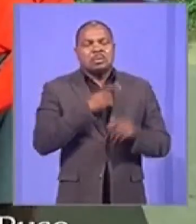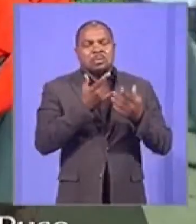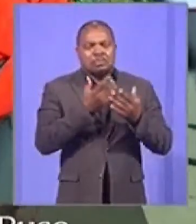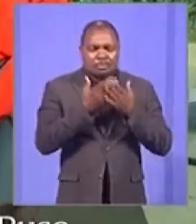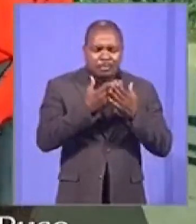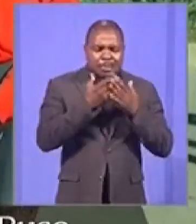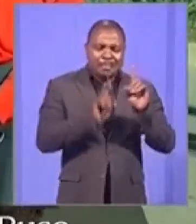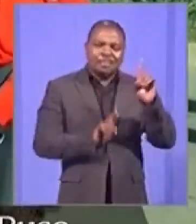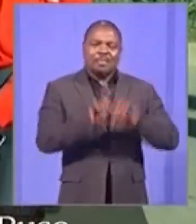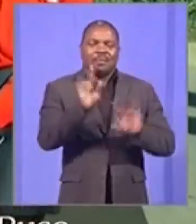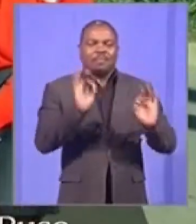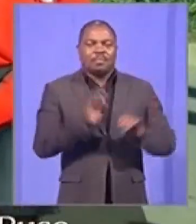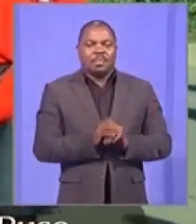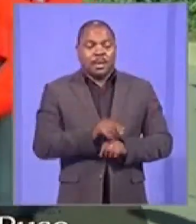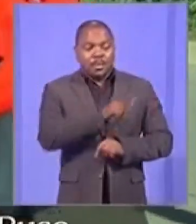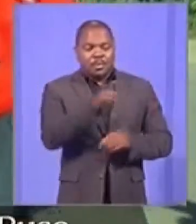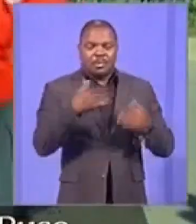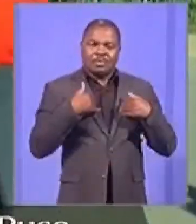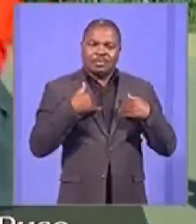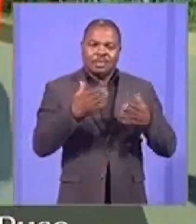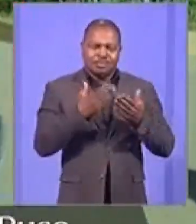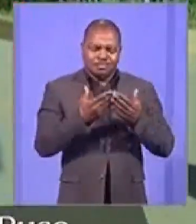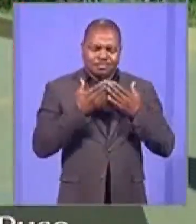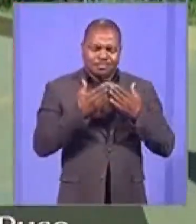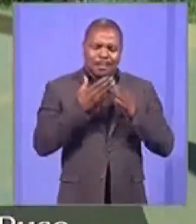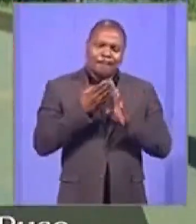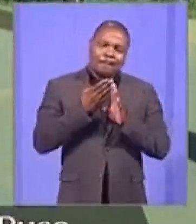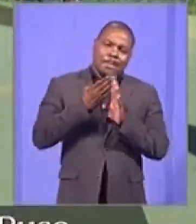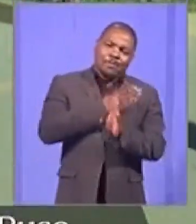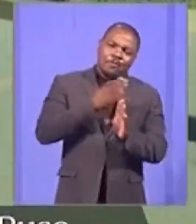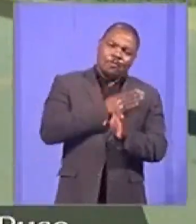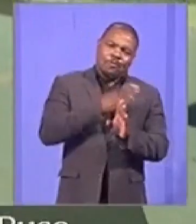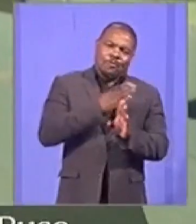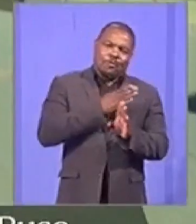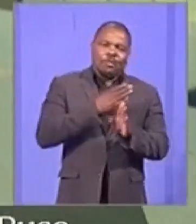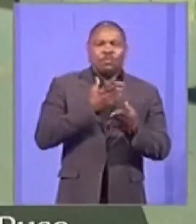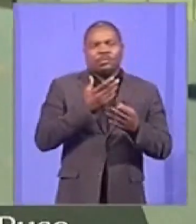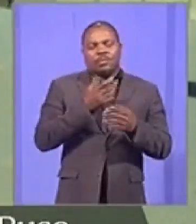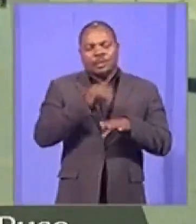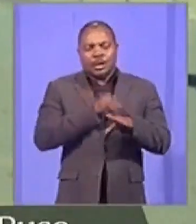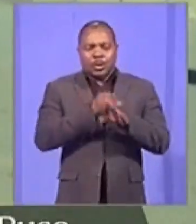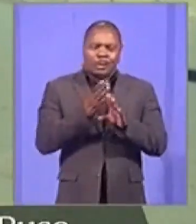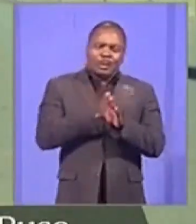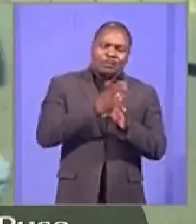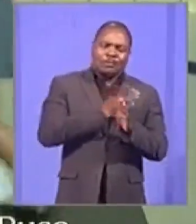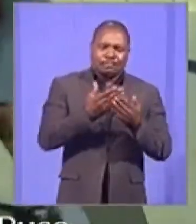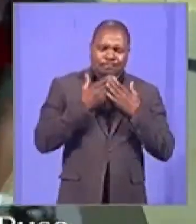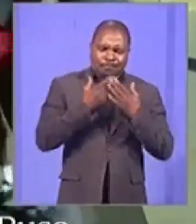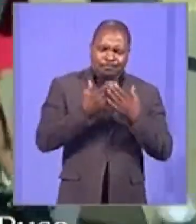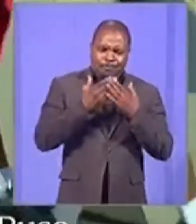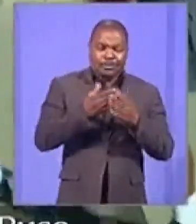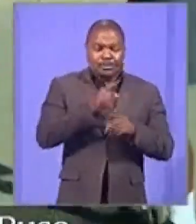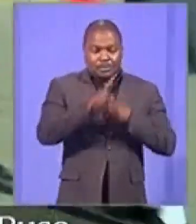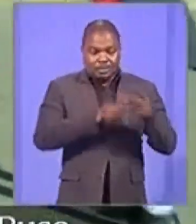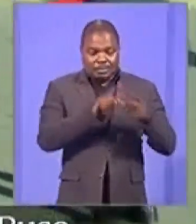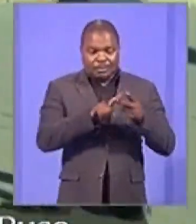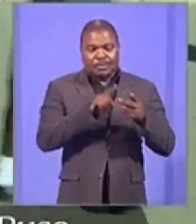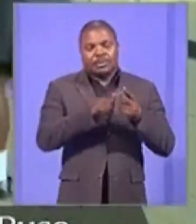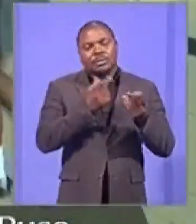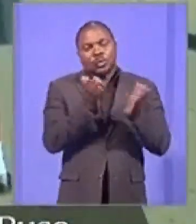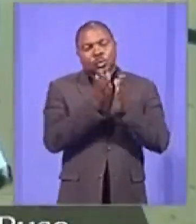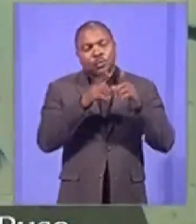bona. Ba simolotse ngwaga wa bona wa dithuto pele ga letlha le le ne le beilwe ka Ferikgong, mme gape ba ne ba sala kwa sekolong